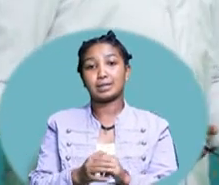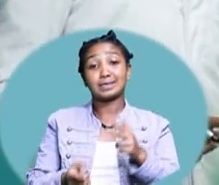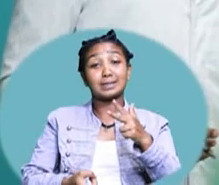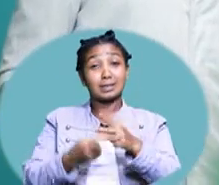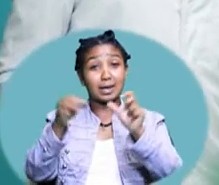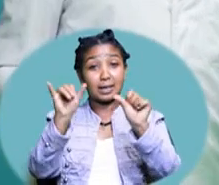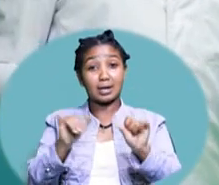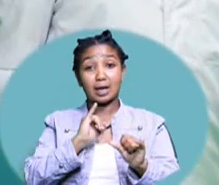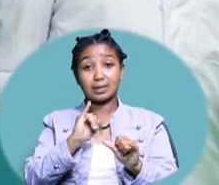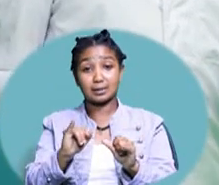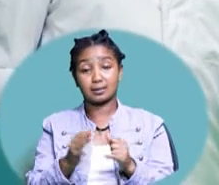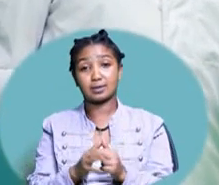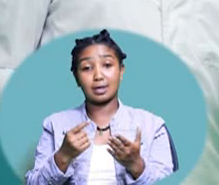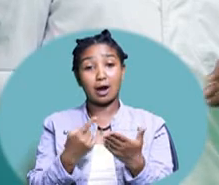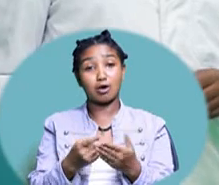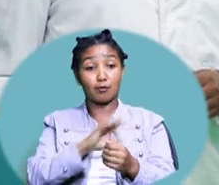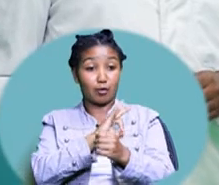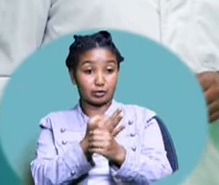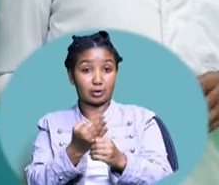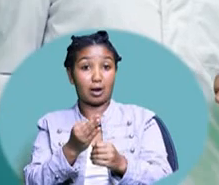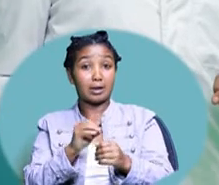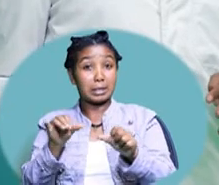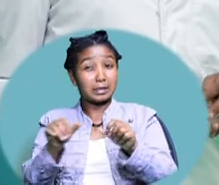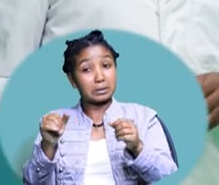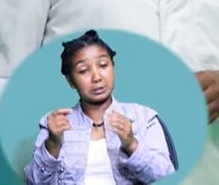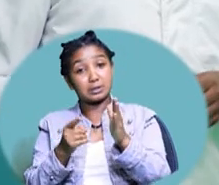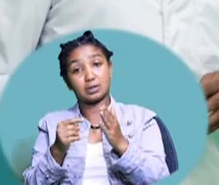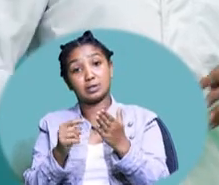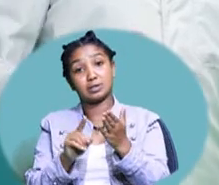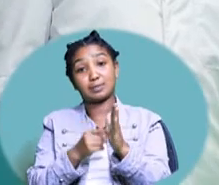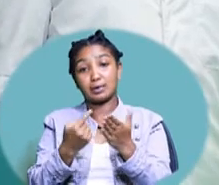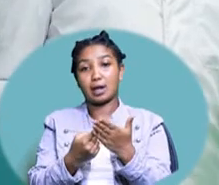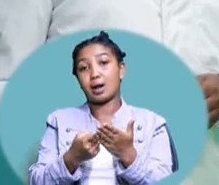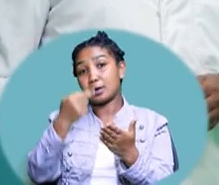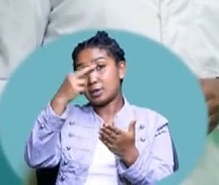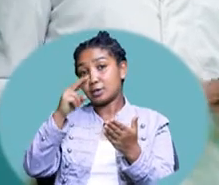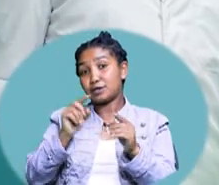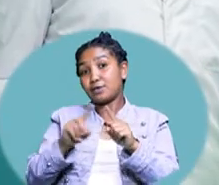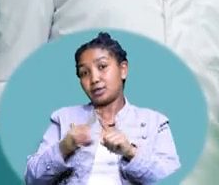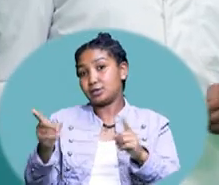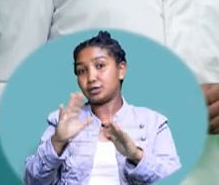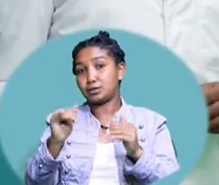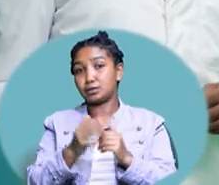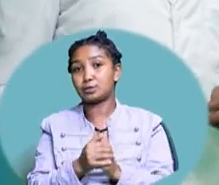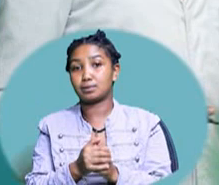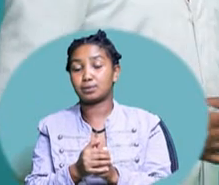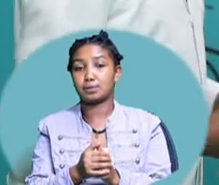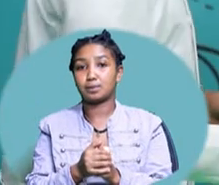The third criteria, even though there are force and displacement, sometimes there are cases where there is no mechanical